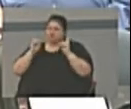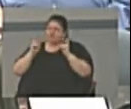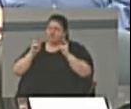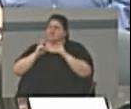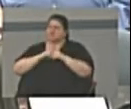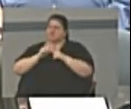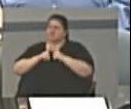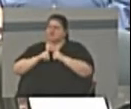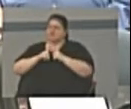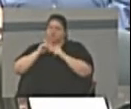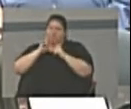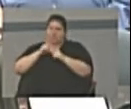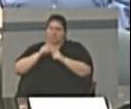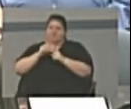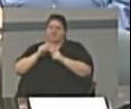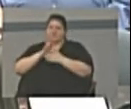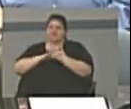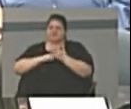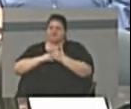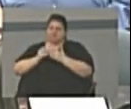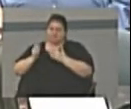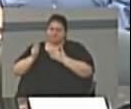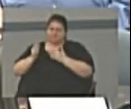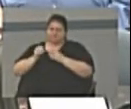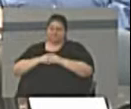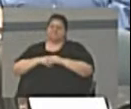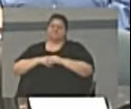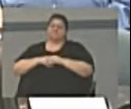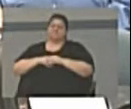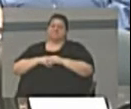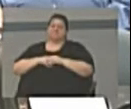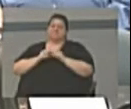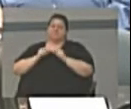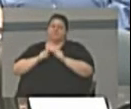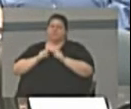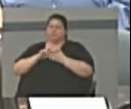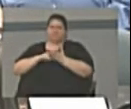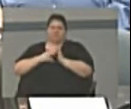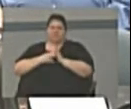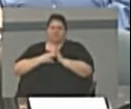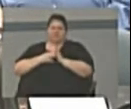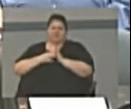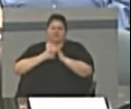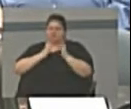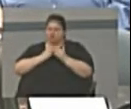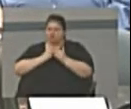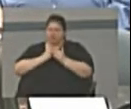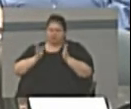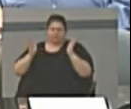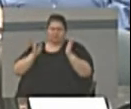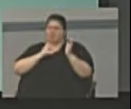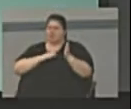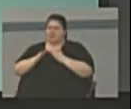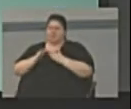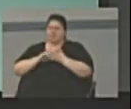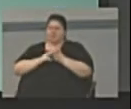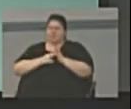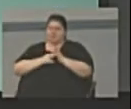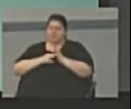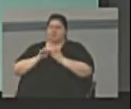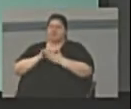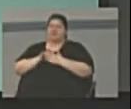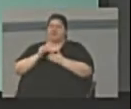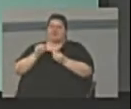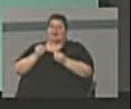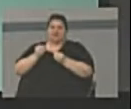then our goals and our schedule. So what is a general plan? The first thing to remember is that this is essentially, it's a land use